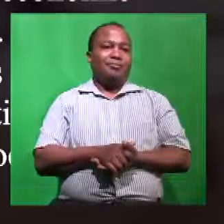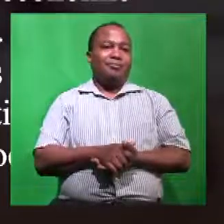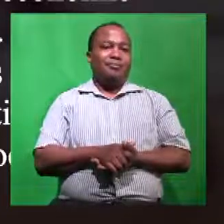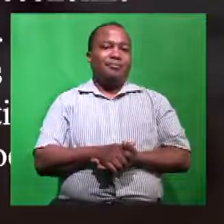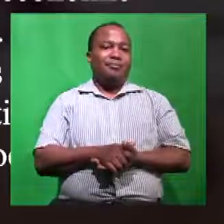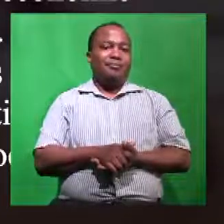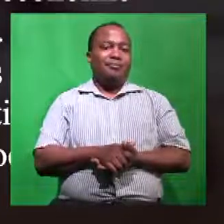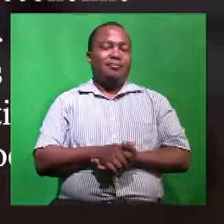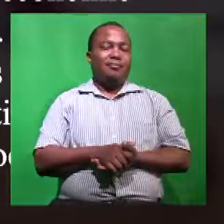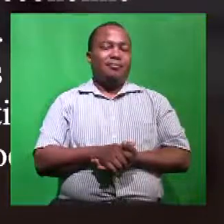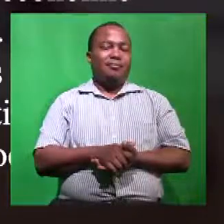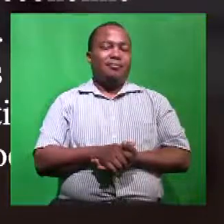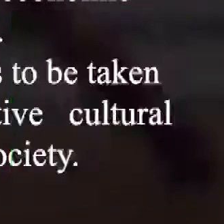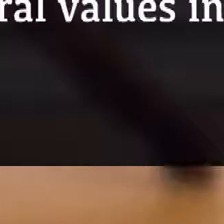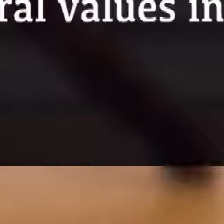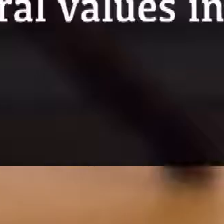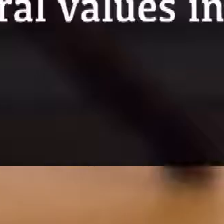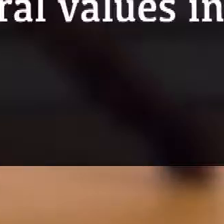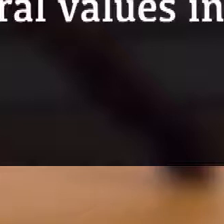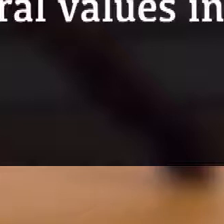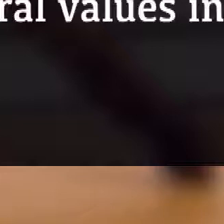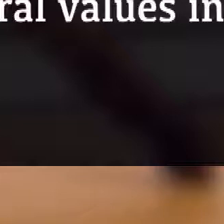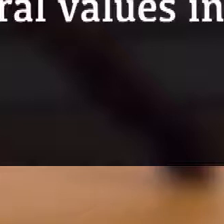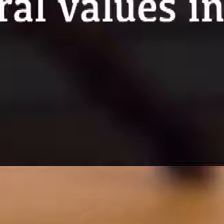fellow student, your parents, or whatever.